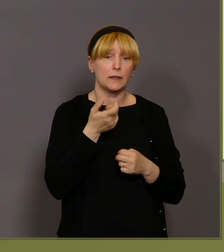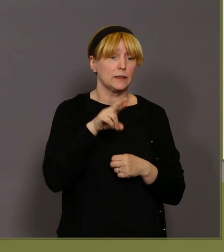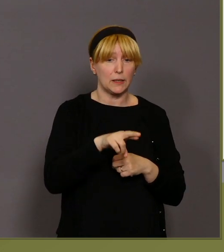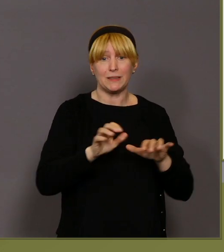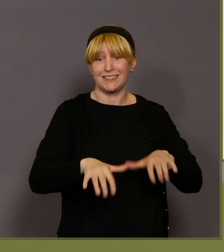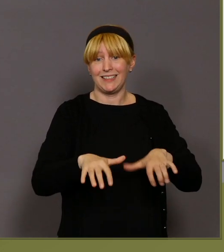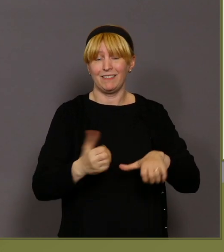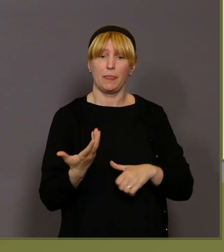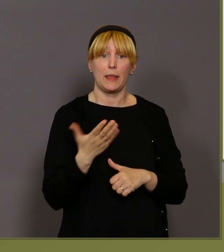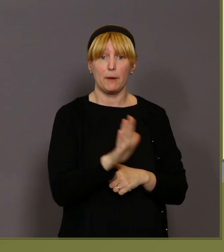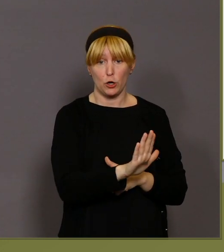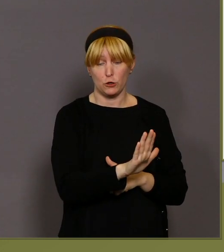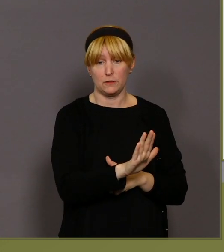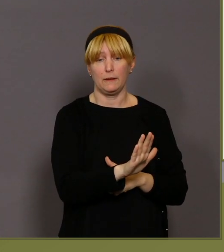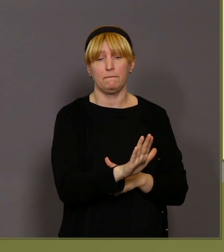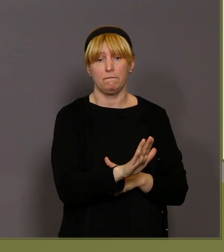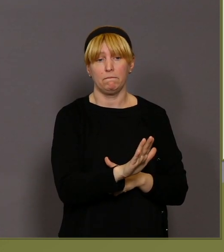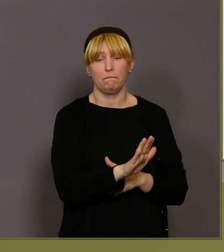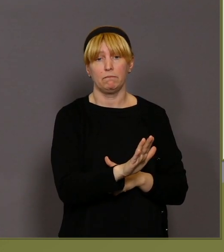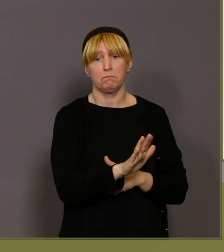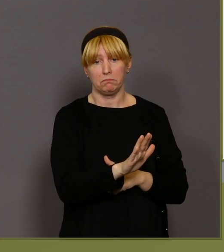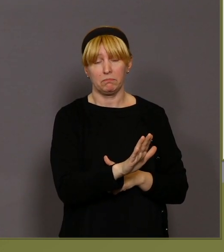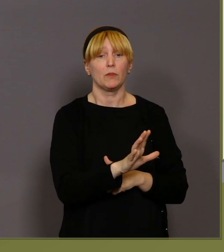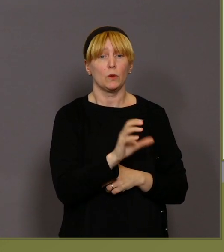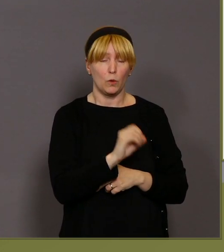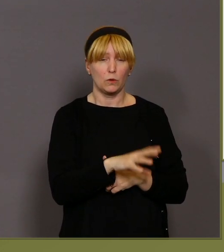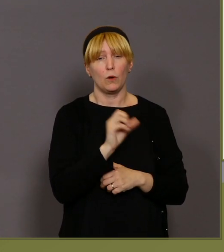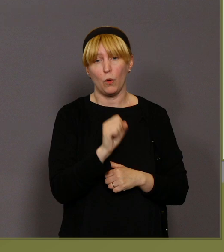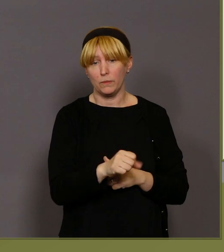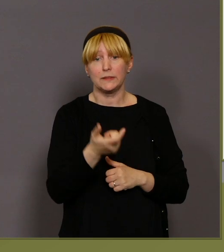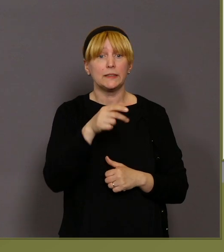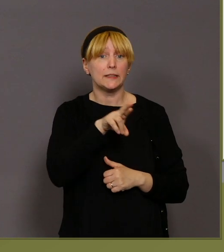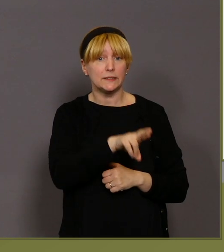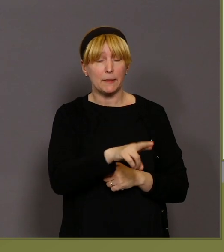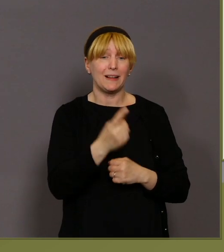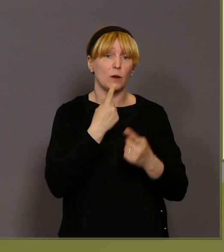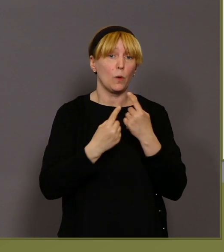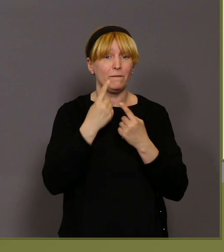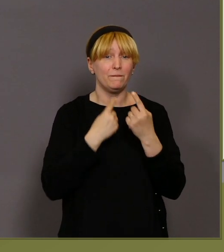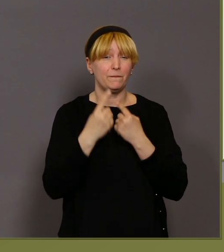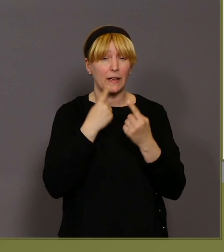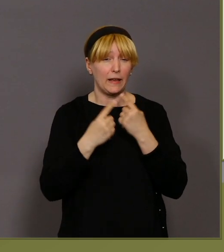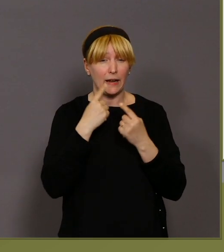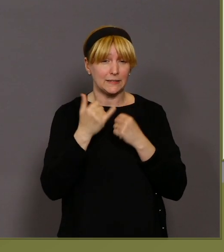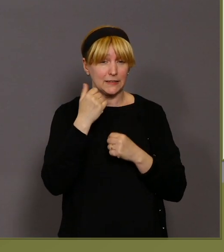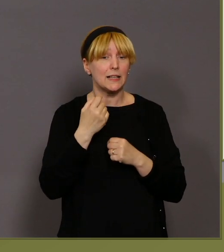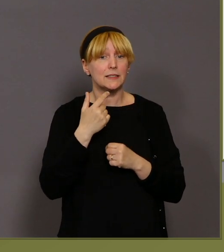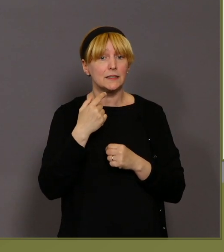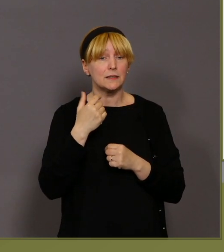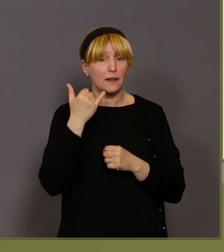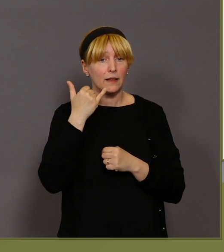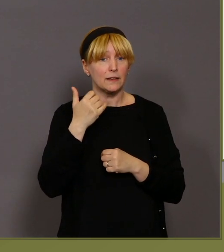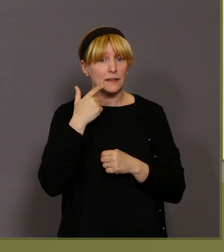typing. And for audio conversations like conference calls, you need to provide a